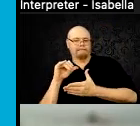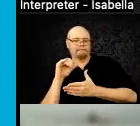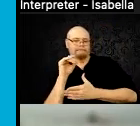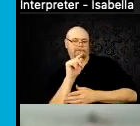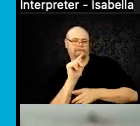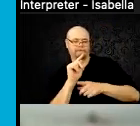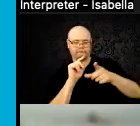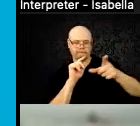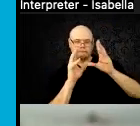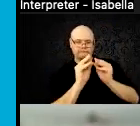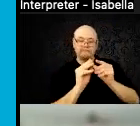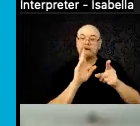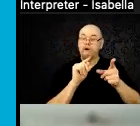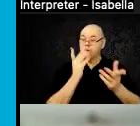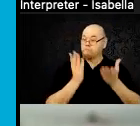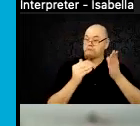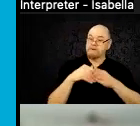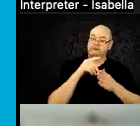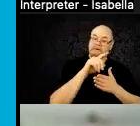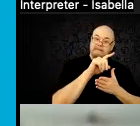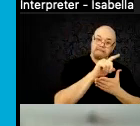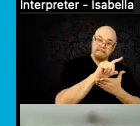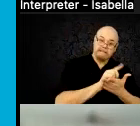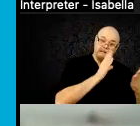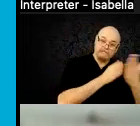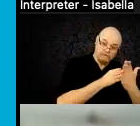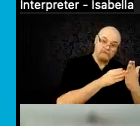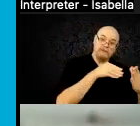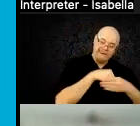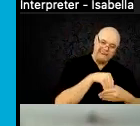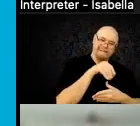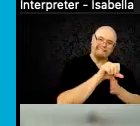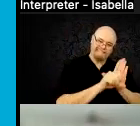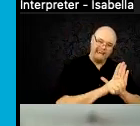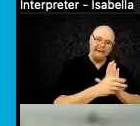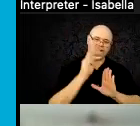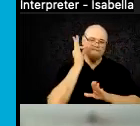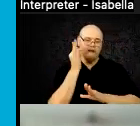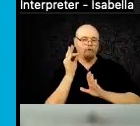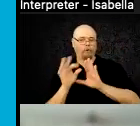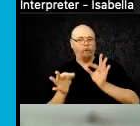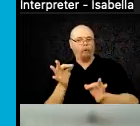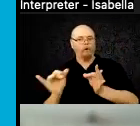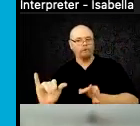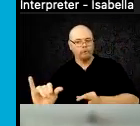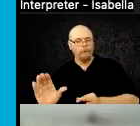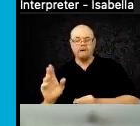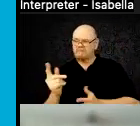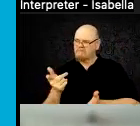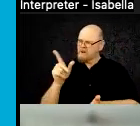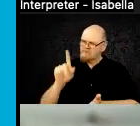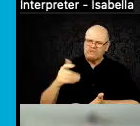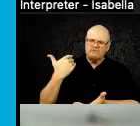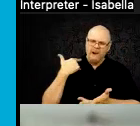in litigation in state or federal court. And I think it's really important that we have all of these different dispute resolution